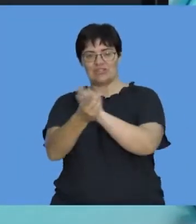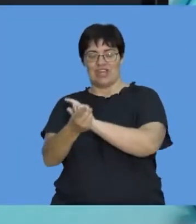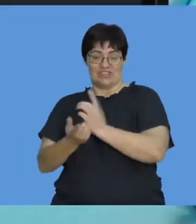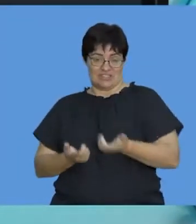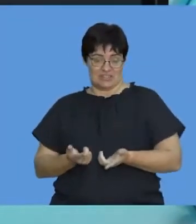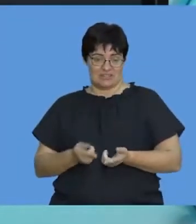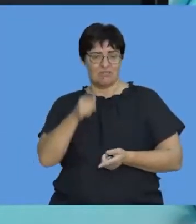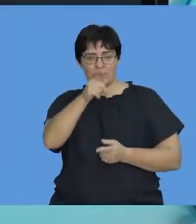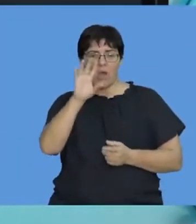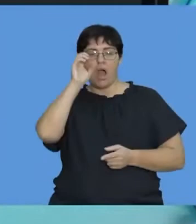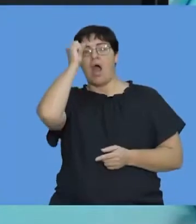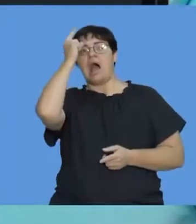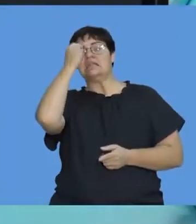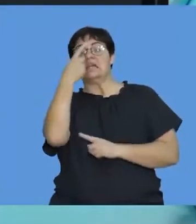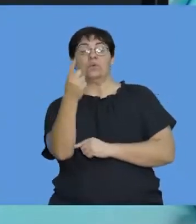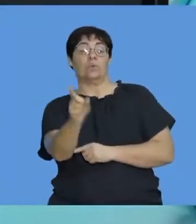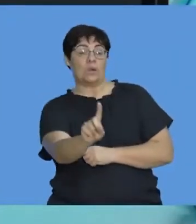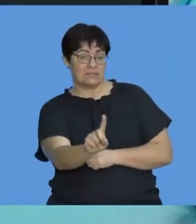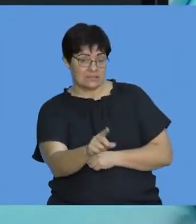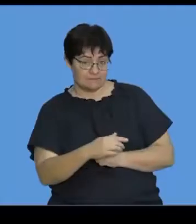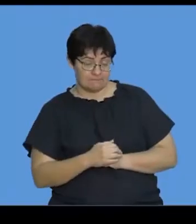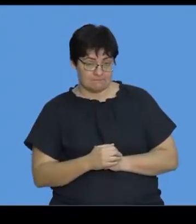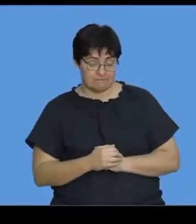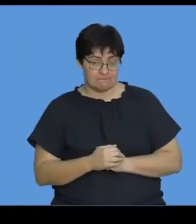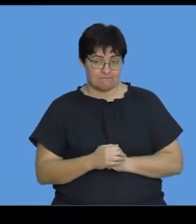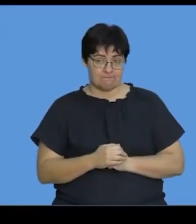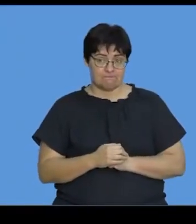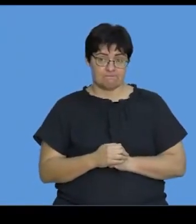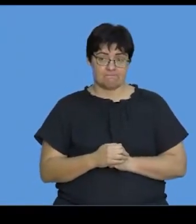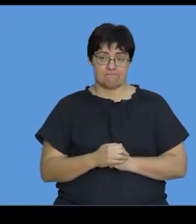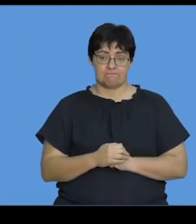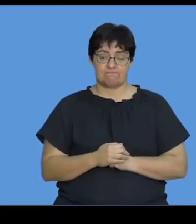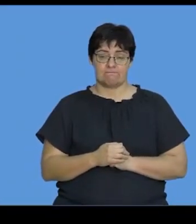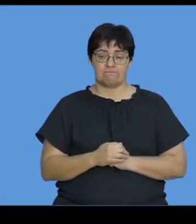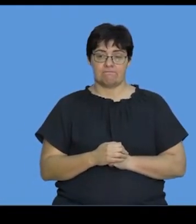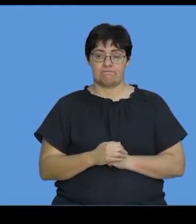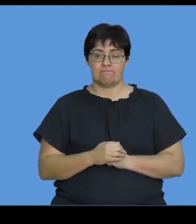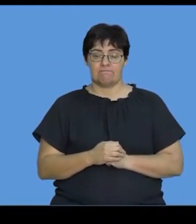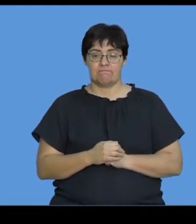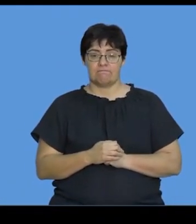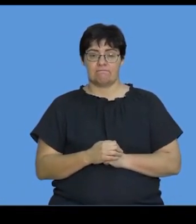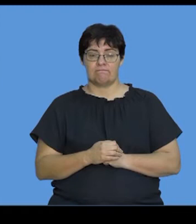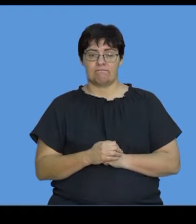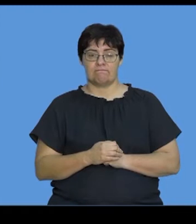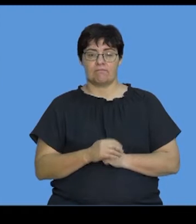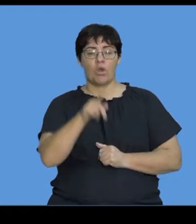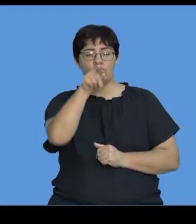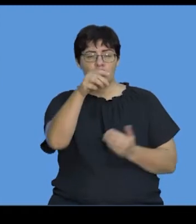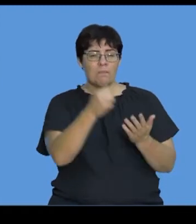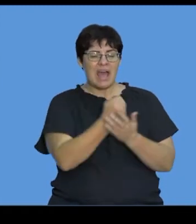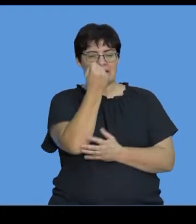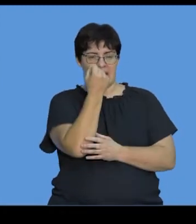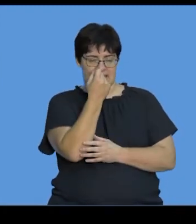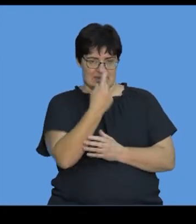I need you to get here, okay? Okay, I've done that, is